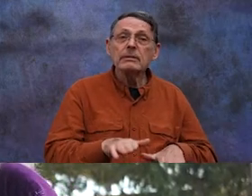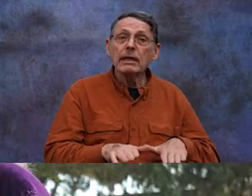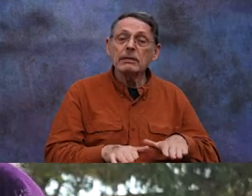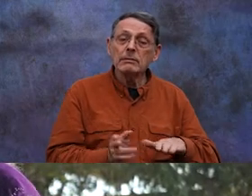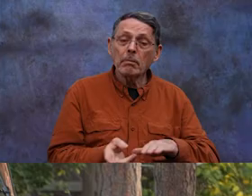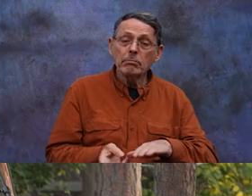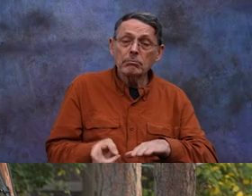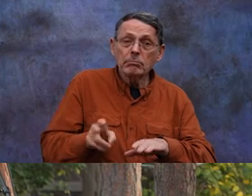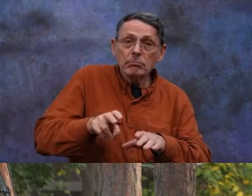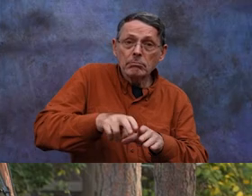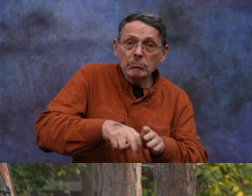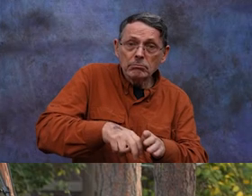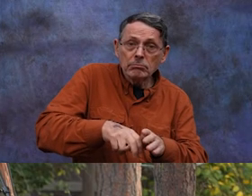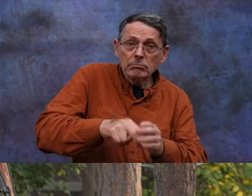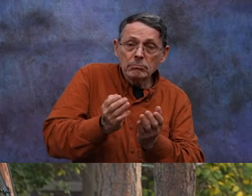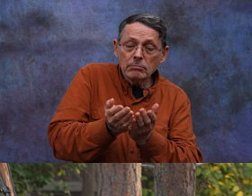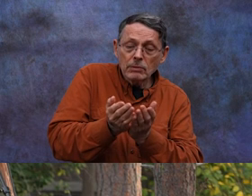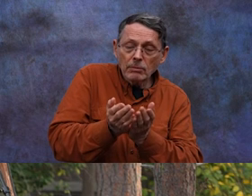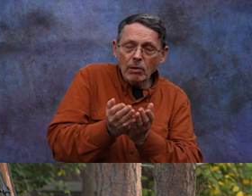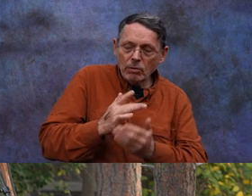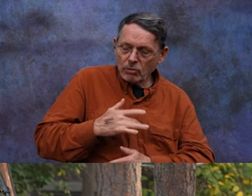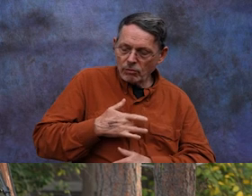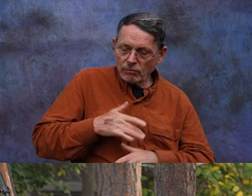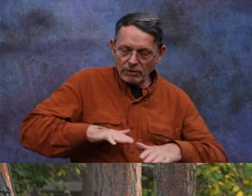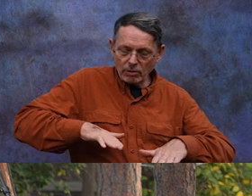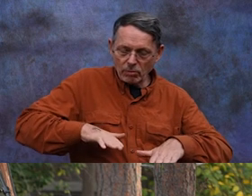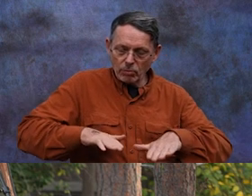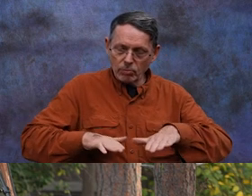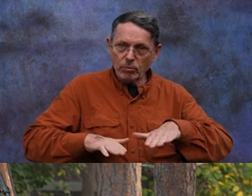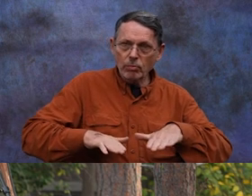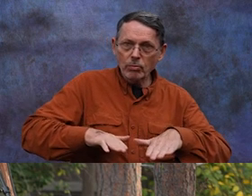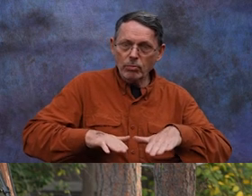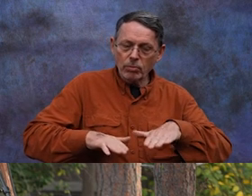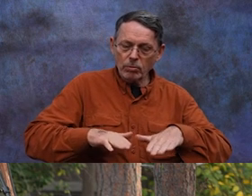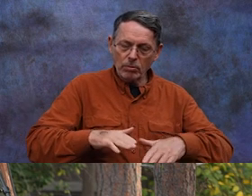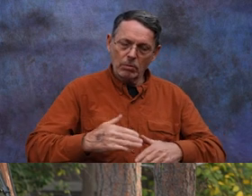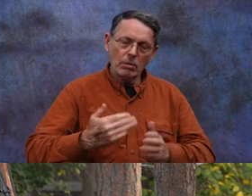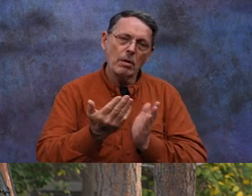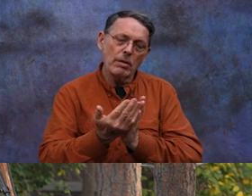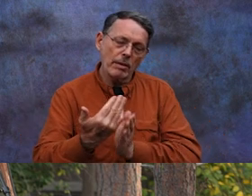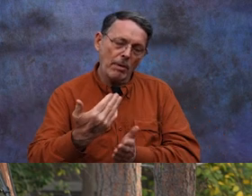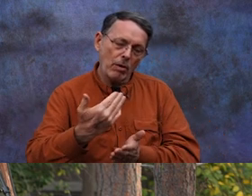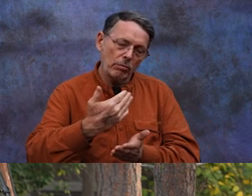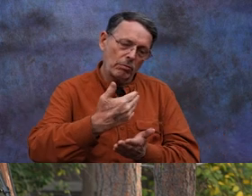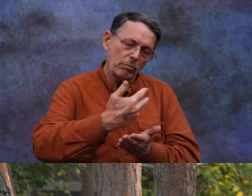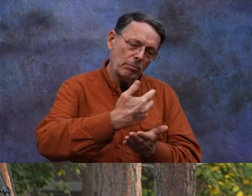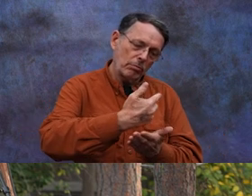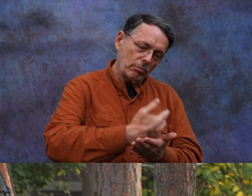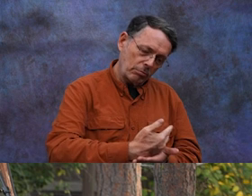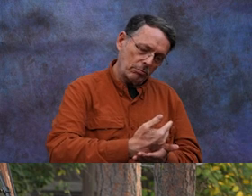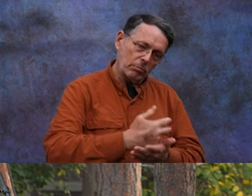board. Feel it. Feel the keel as it scrapes on the sand and the boat as it rocks beneath